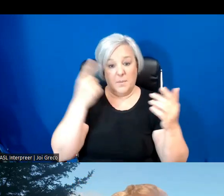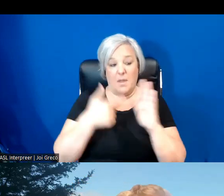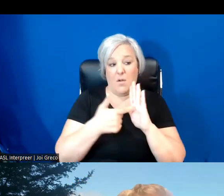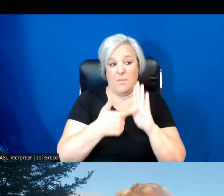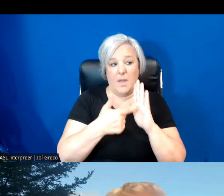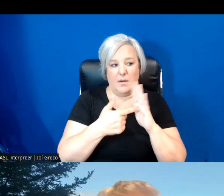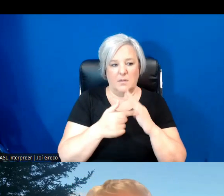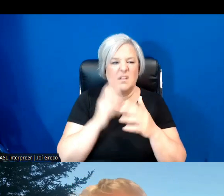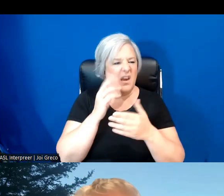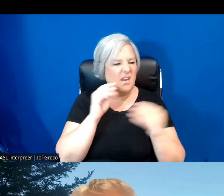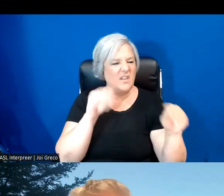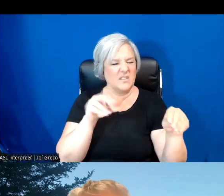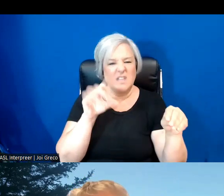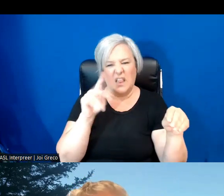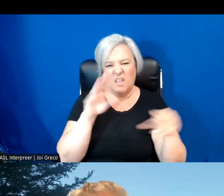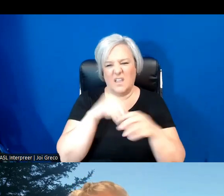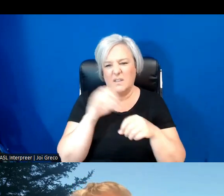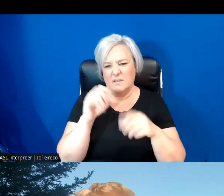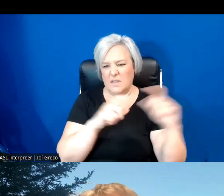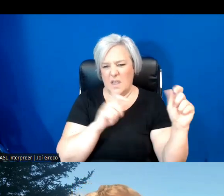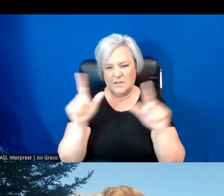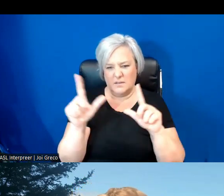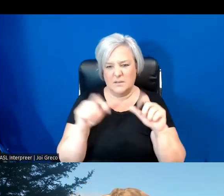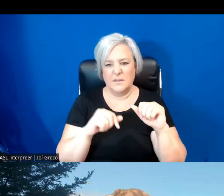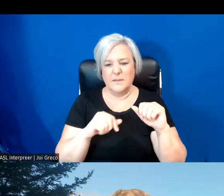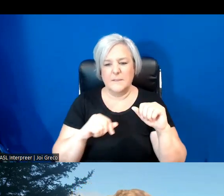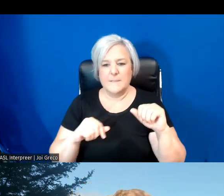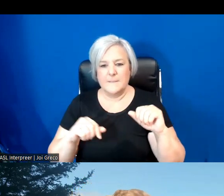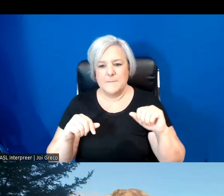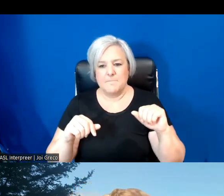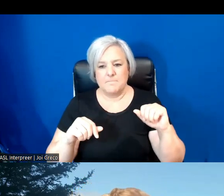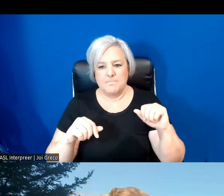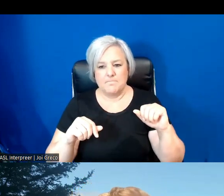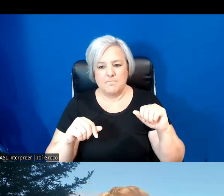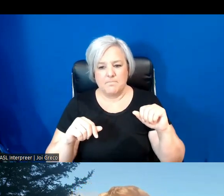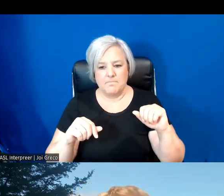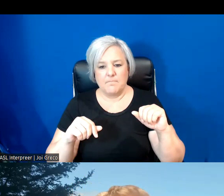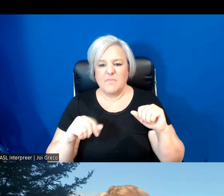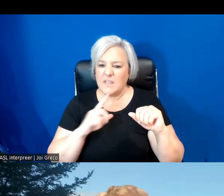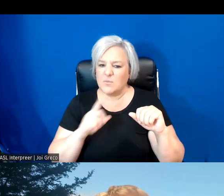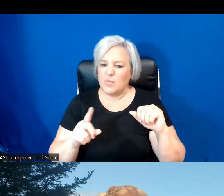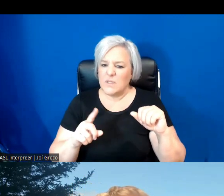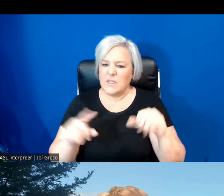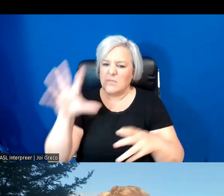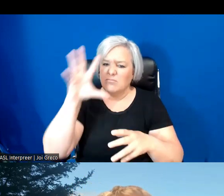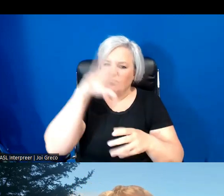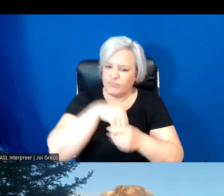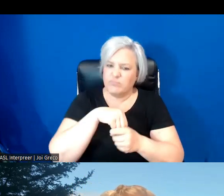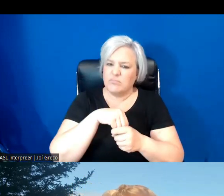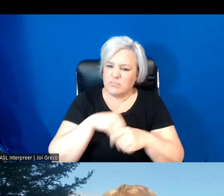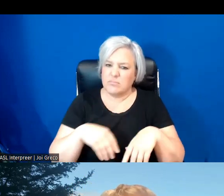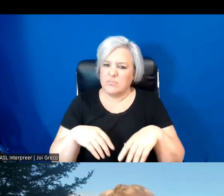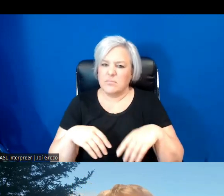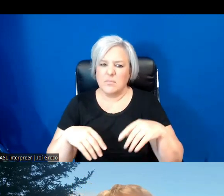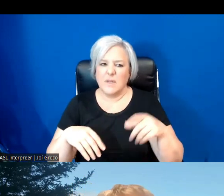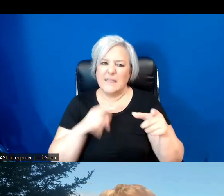there's some links in the slides, is that it is pretty comprehensive. It's